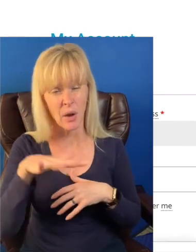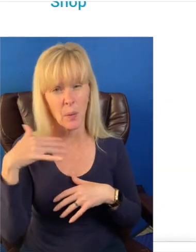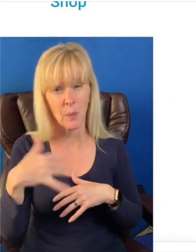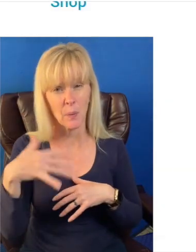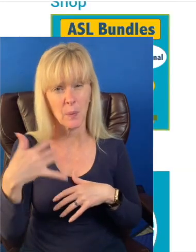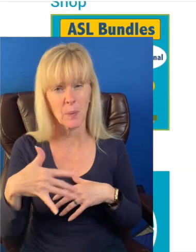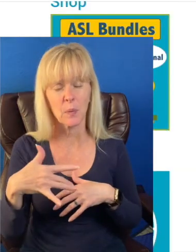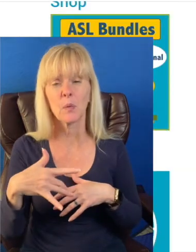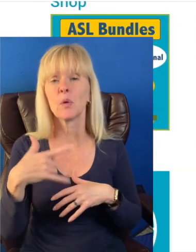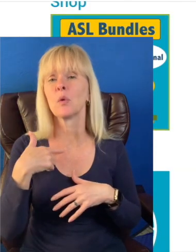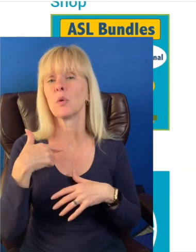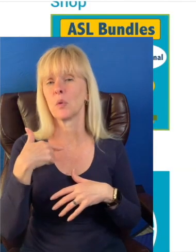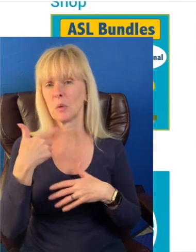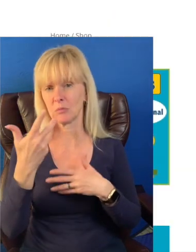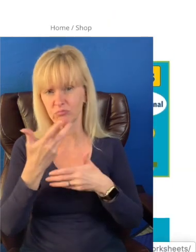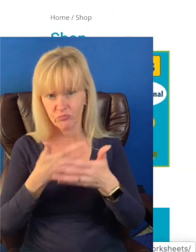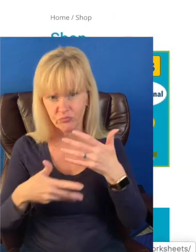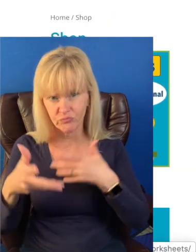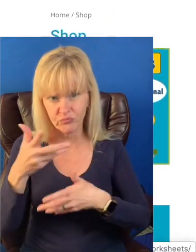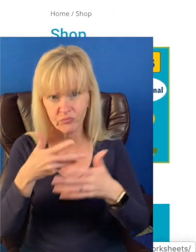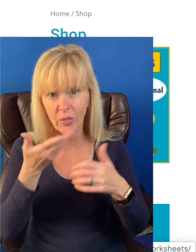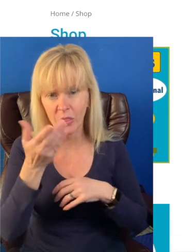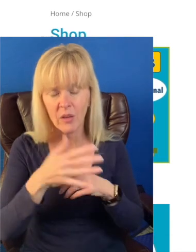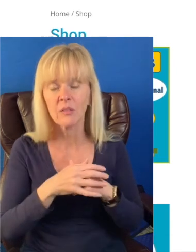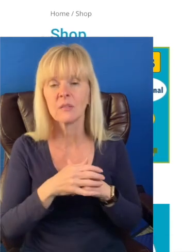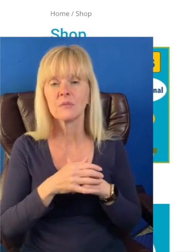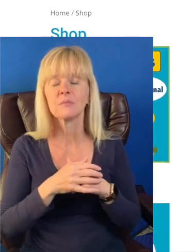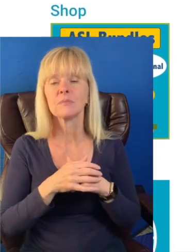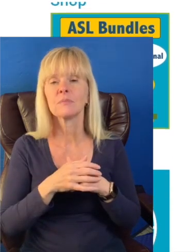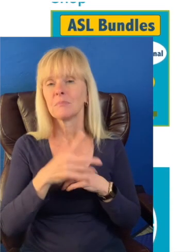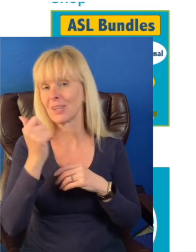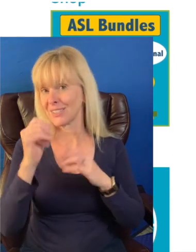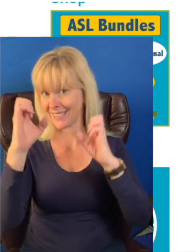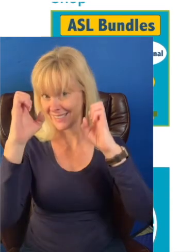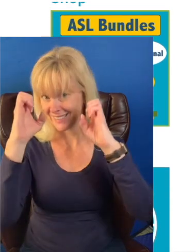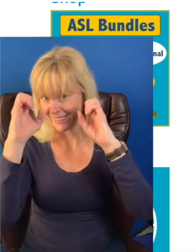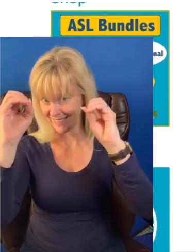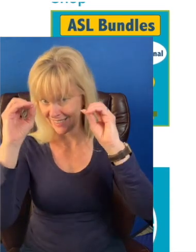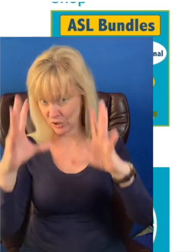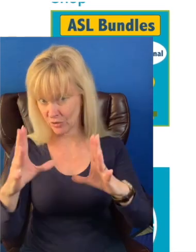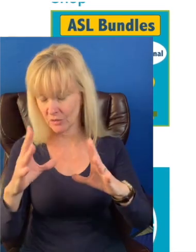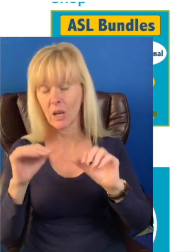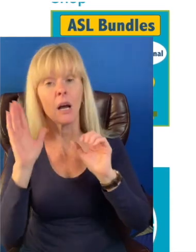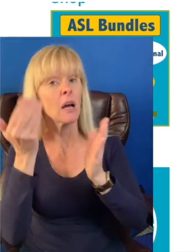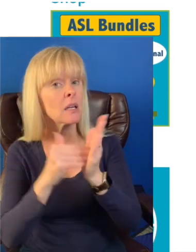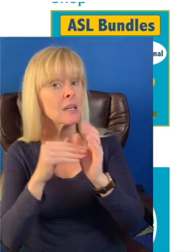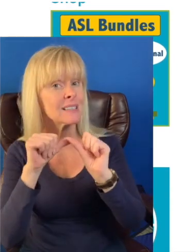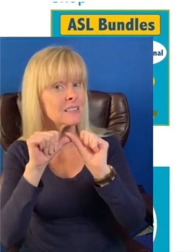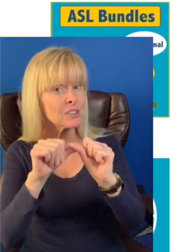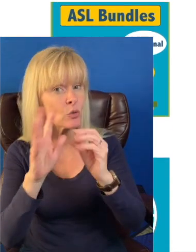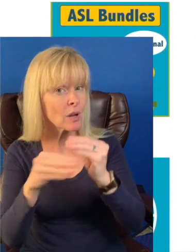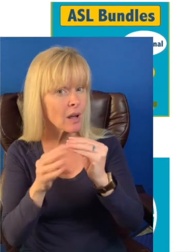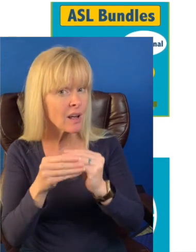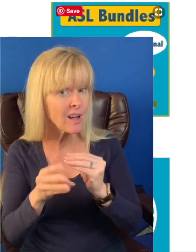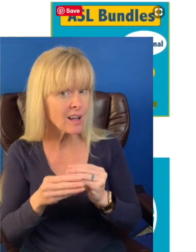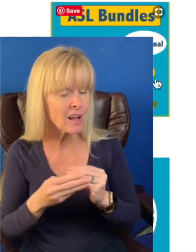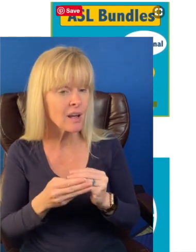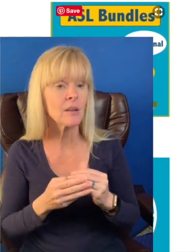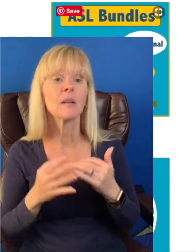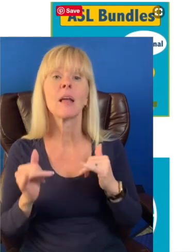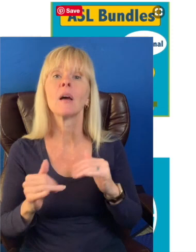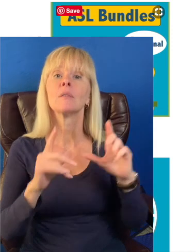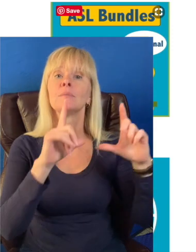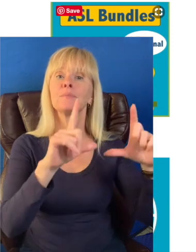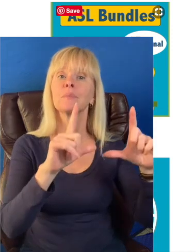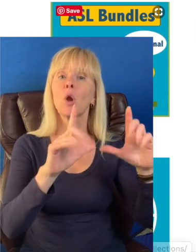spend a lot of time in as an educator, and we continue to add more and more. So as you can see,